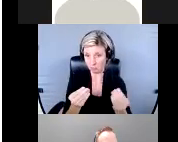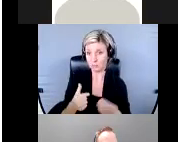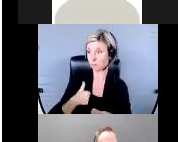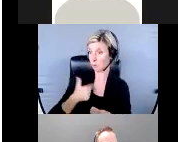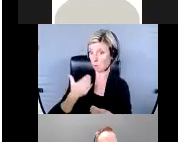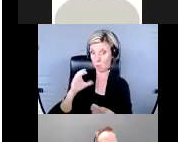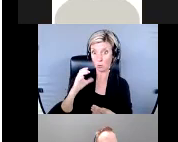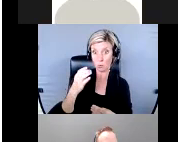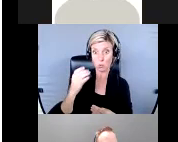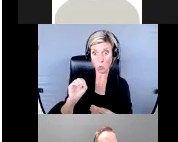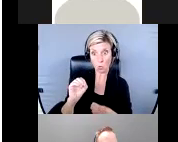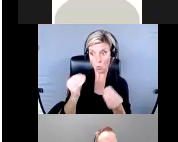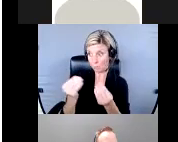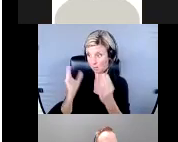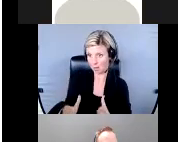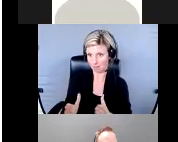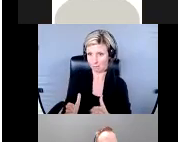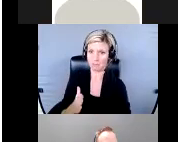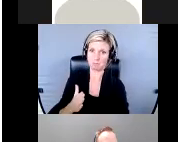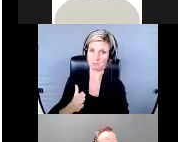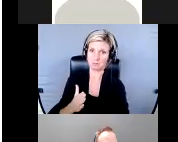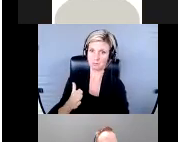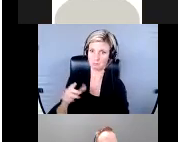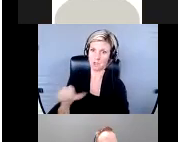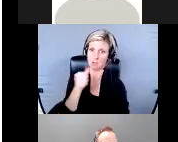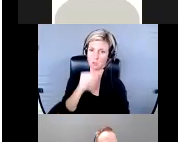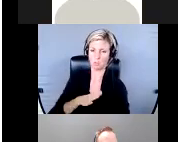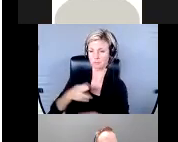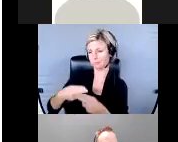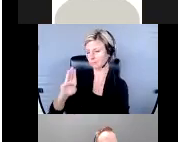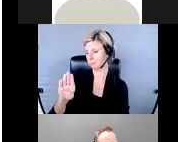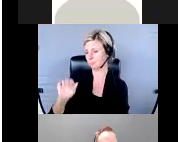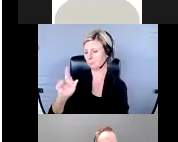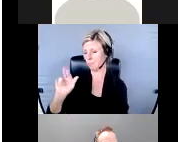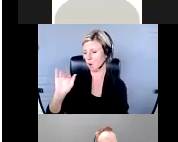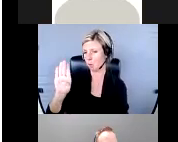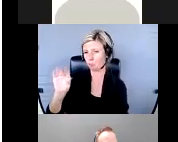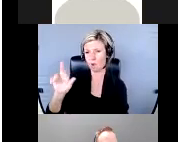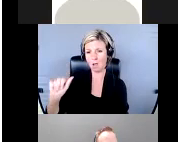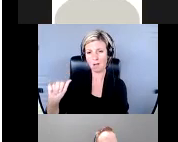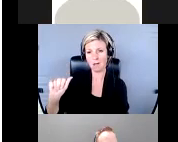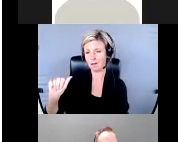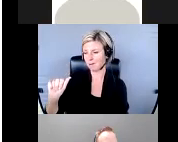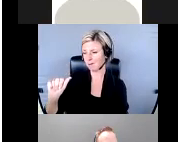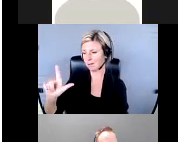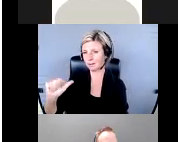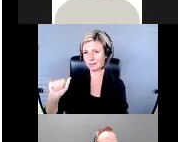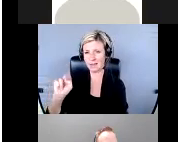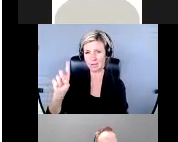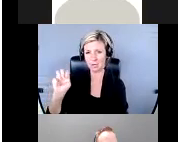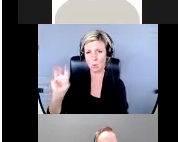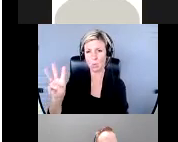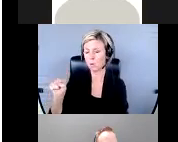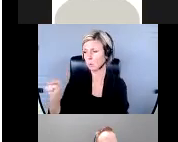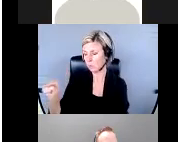colleague now, Barbara Lando, many years ago. And this family, I'll always remember her. She wanted to